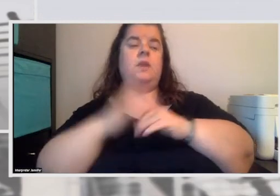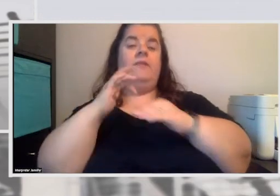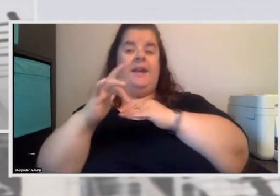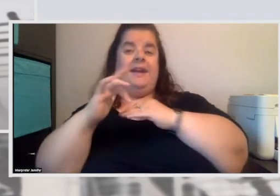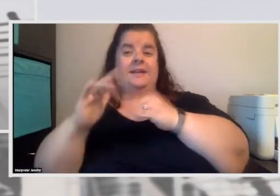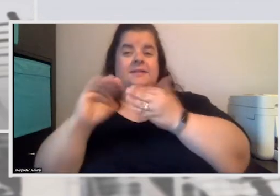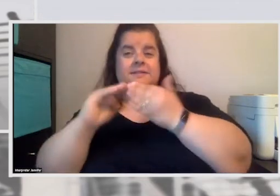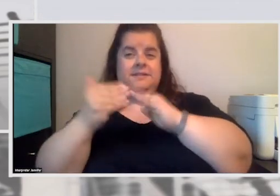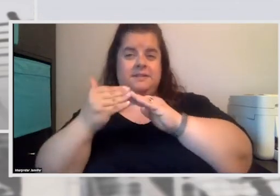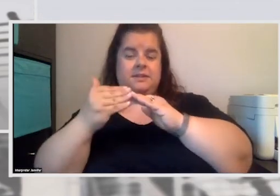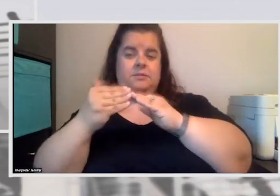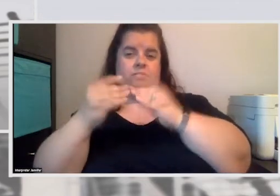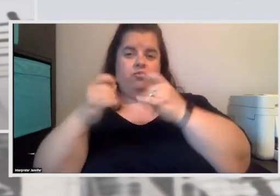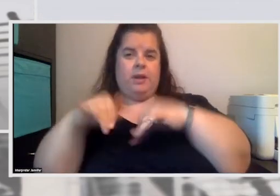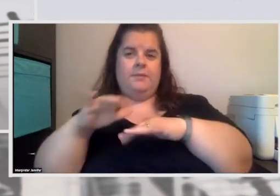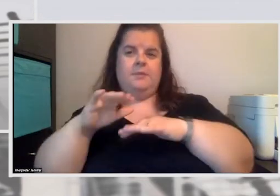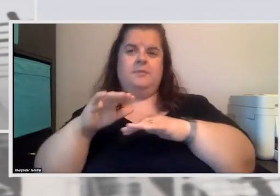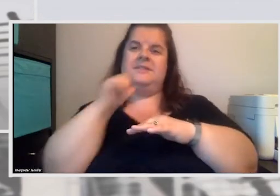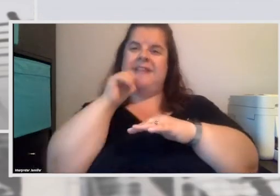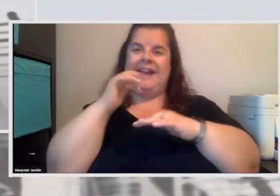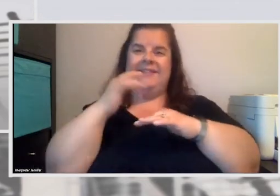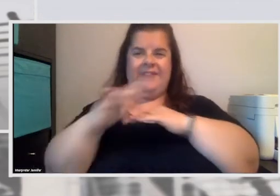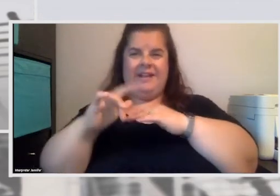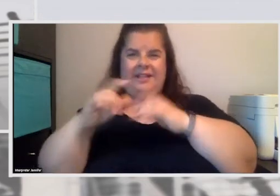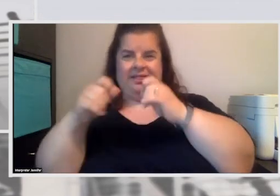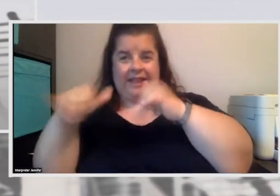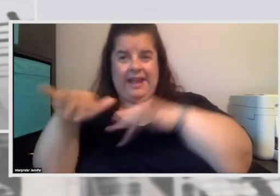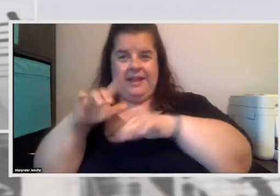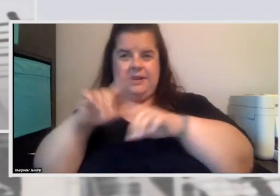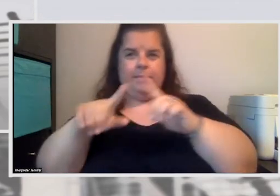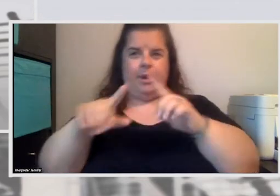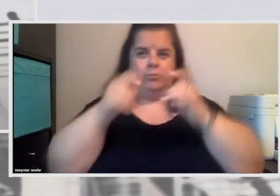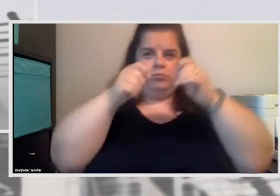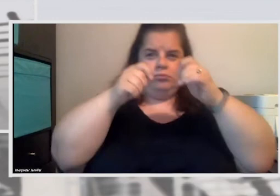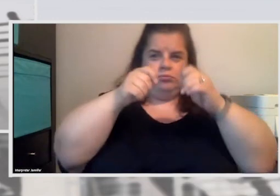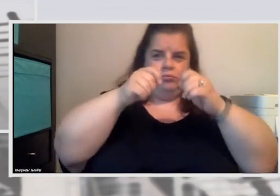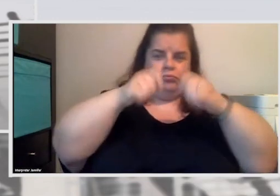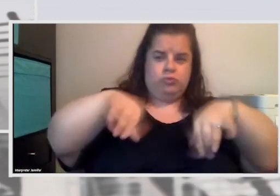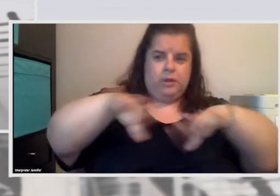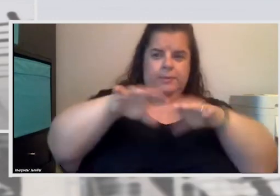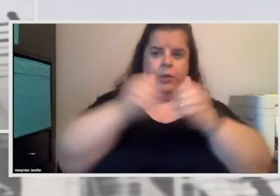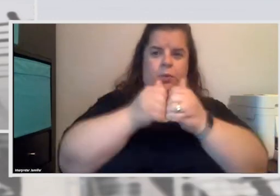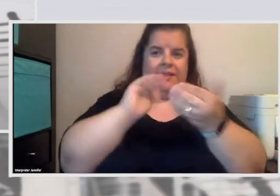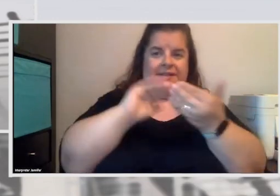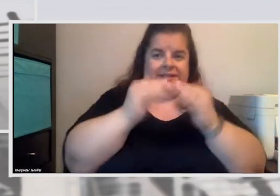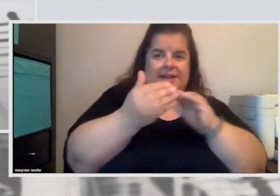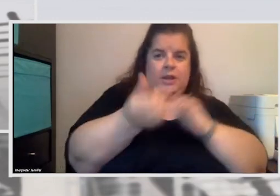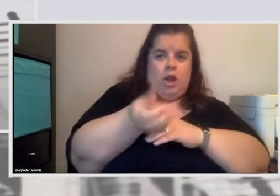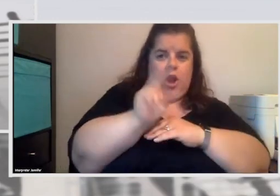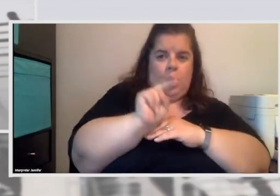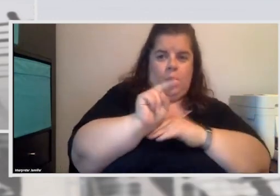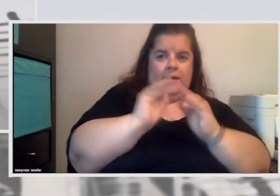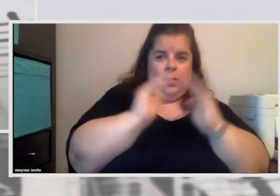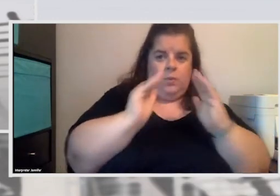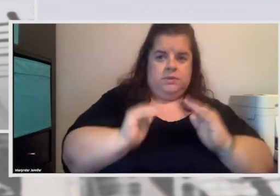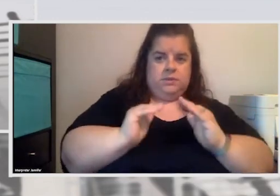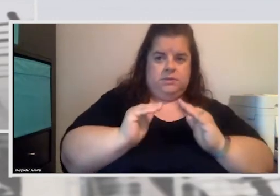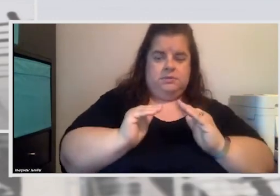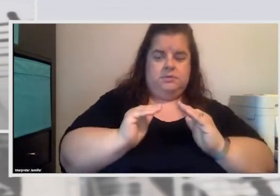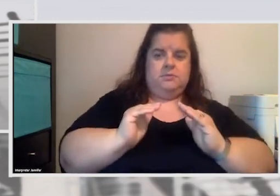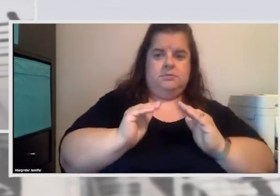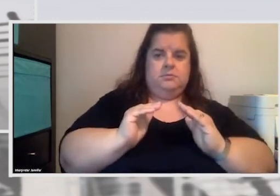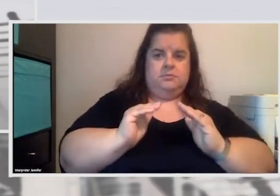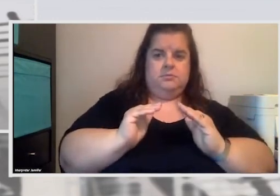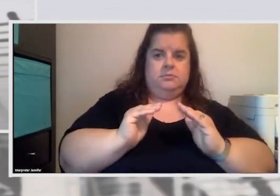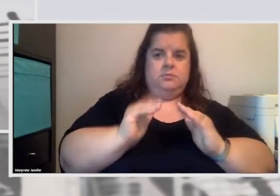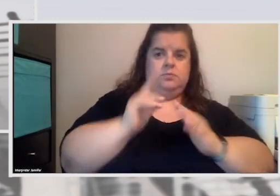the vacant lots, but the properties that have city-owned houses on it.